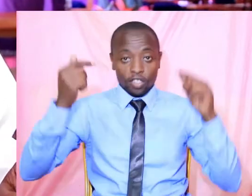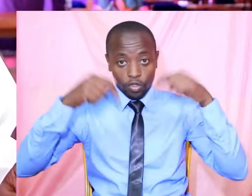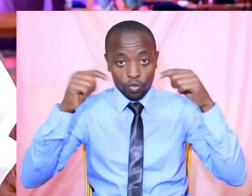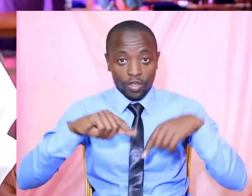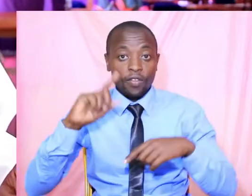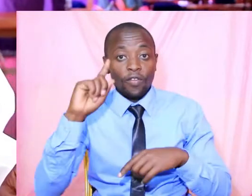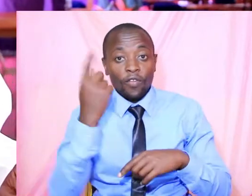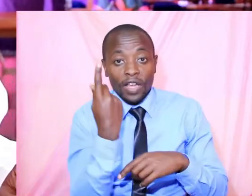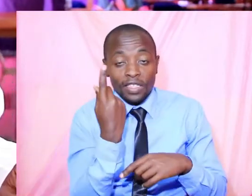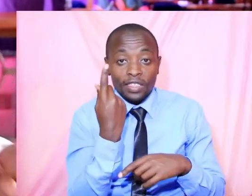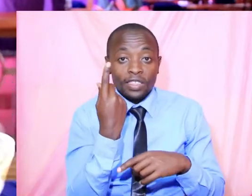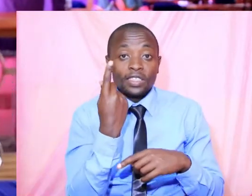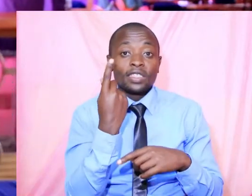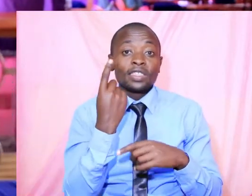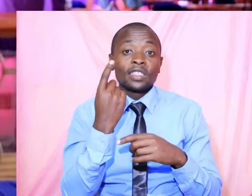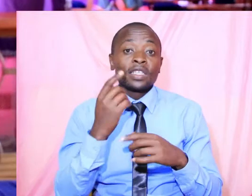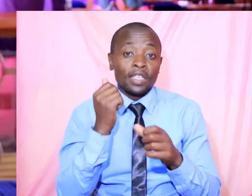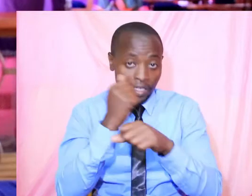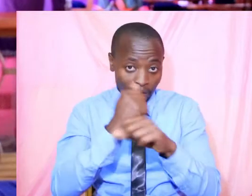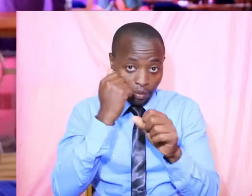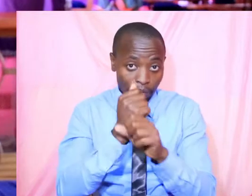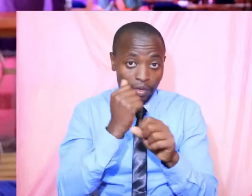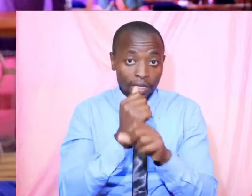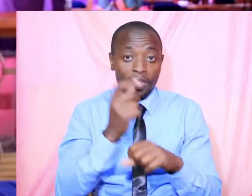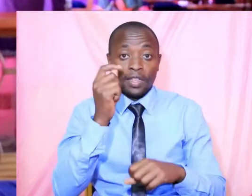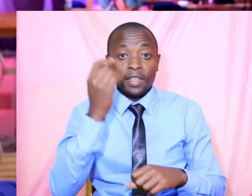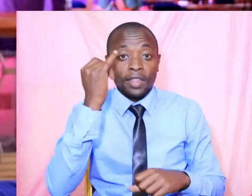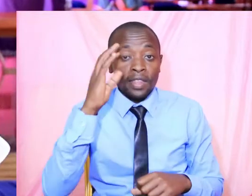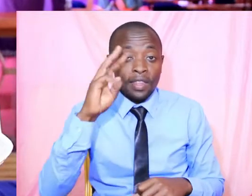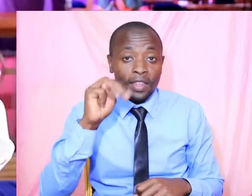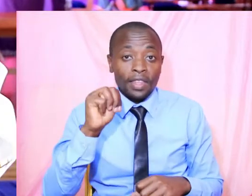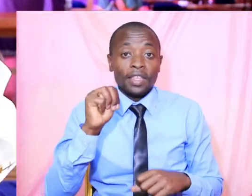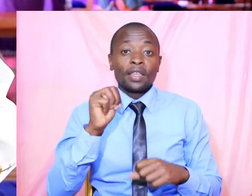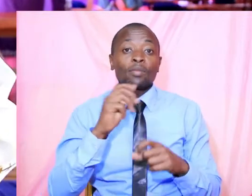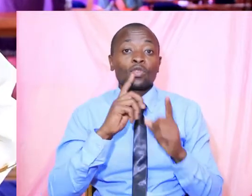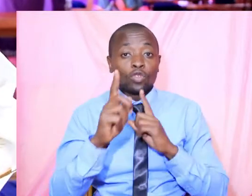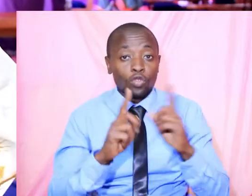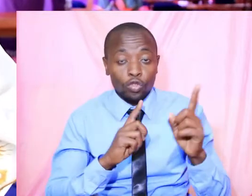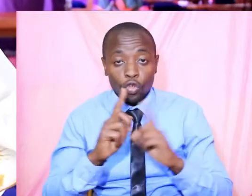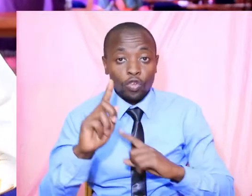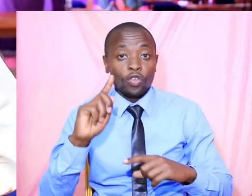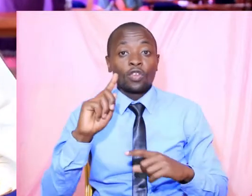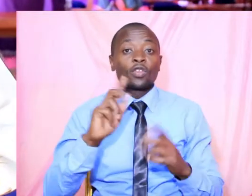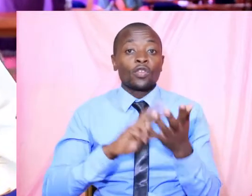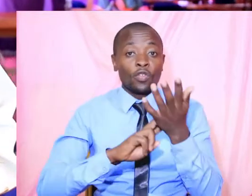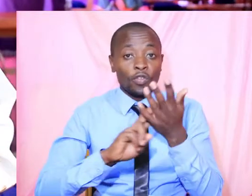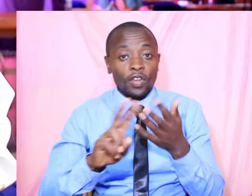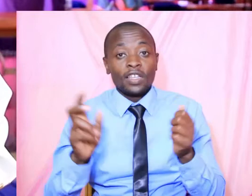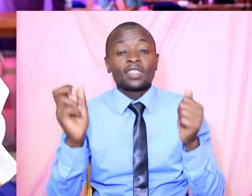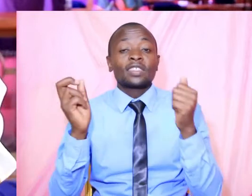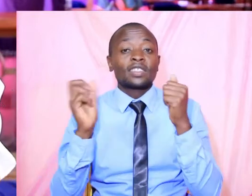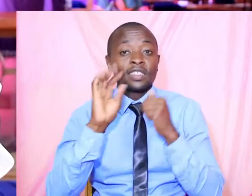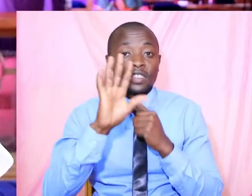First, he influenced them by building rapport. The first 17 verses of chapter